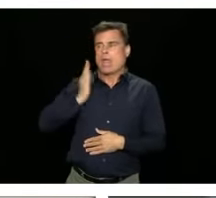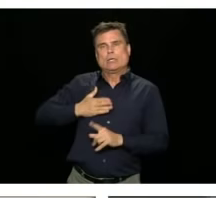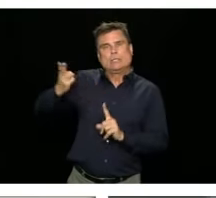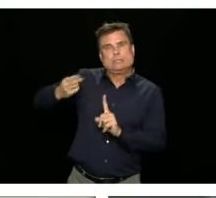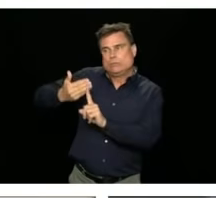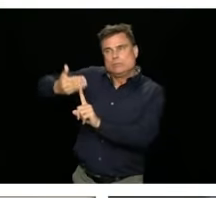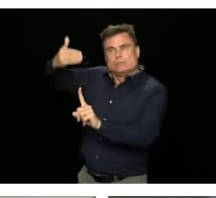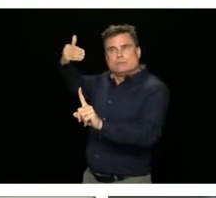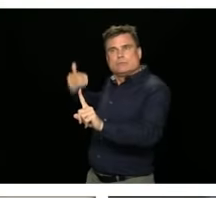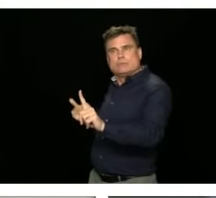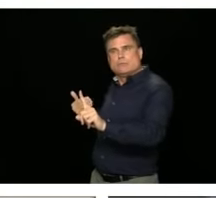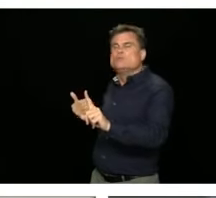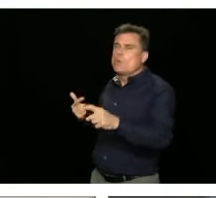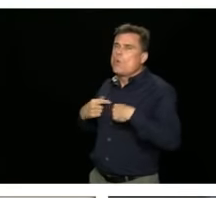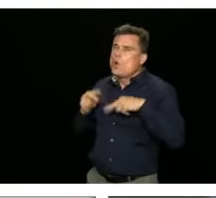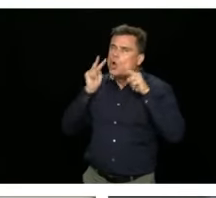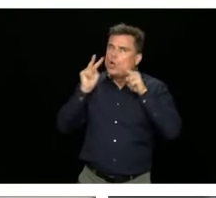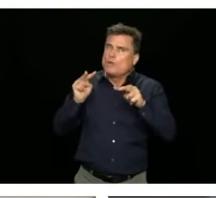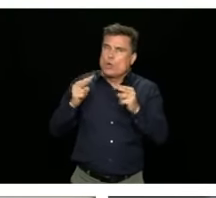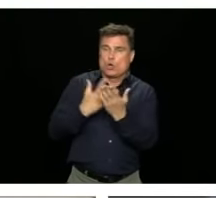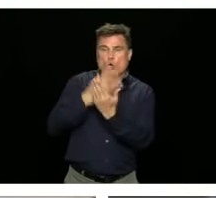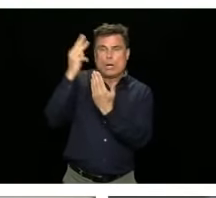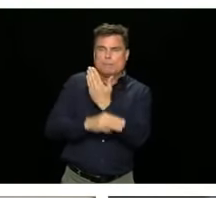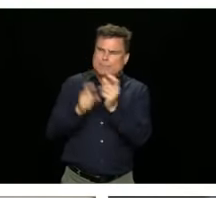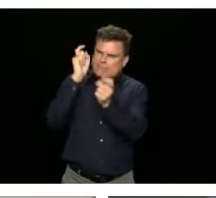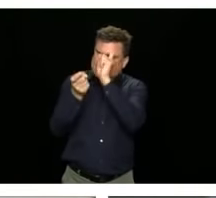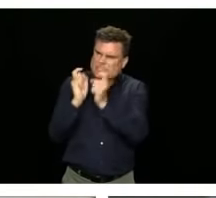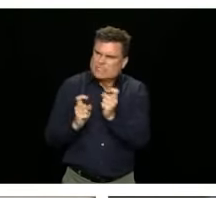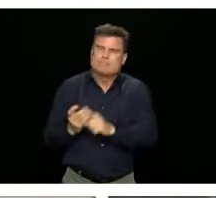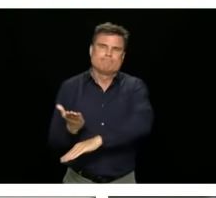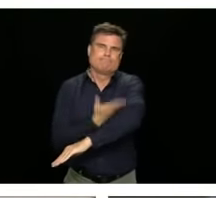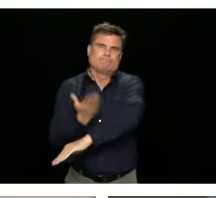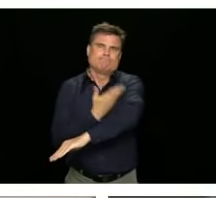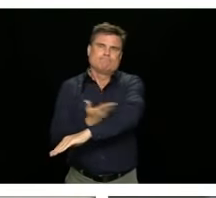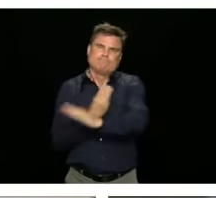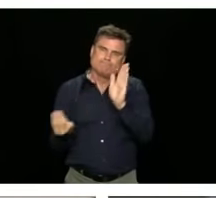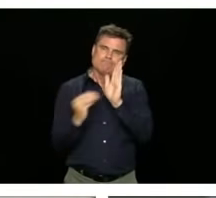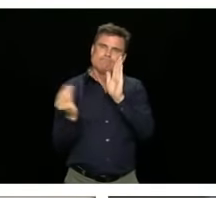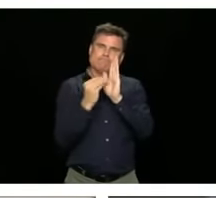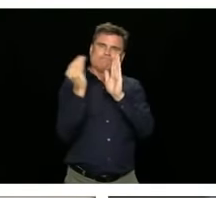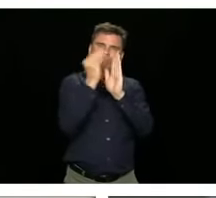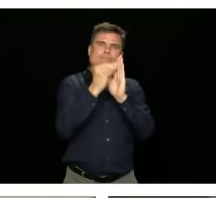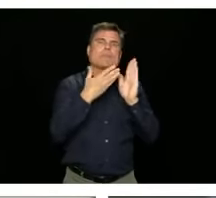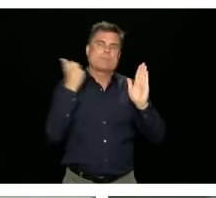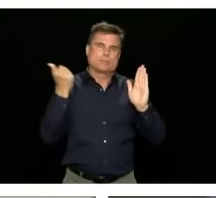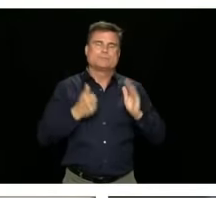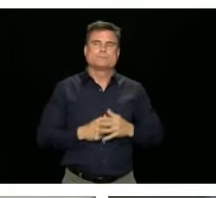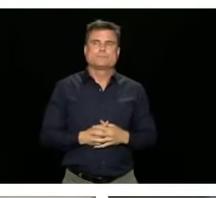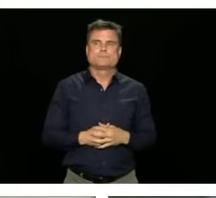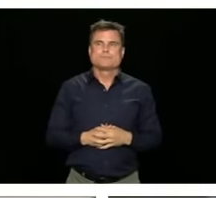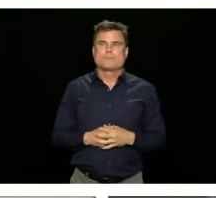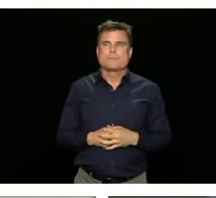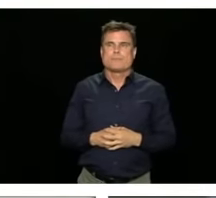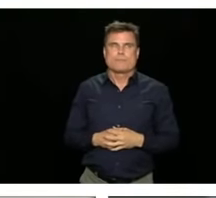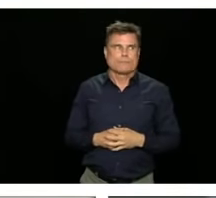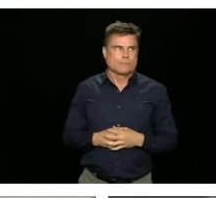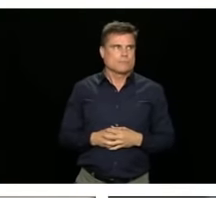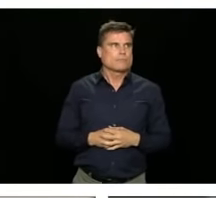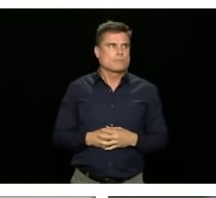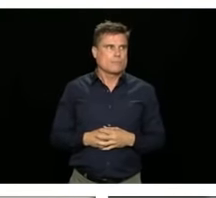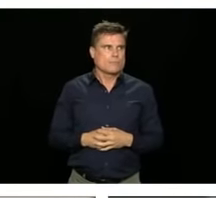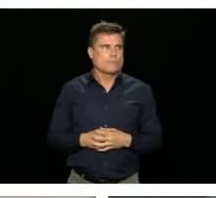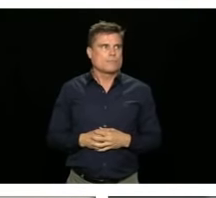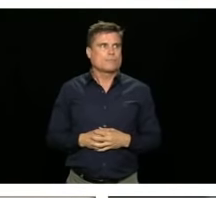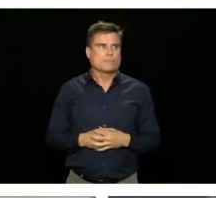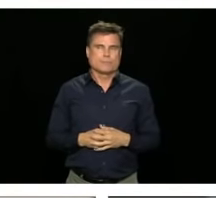Yeah. Thank you. Can I quickly give give a shout out to the Board of Education